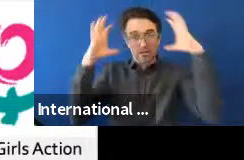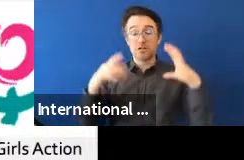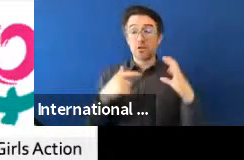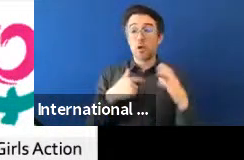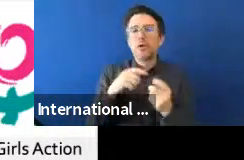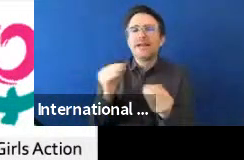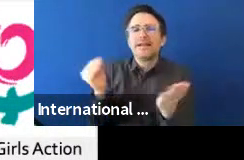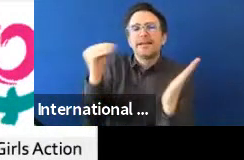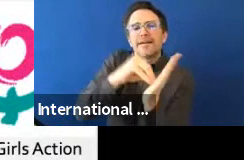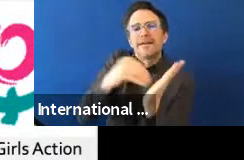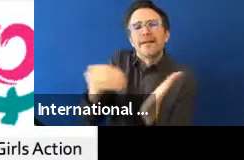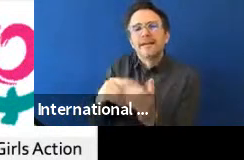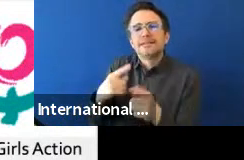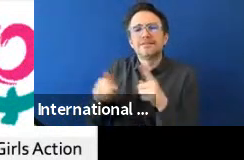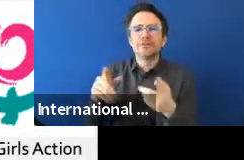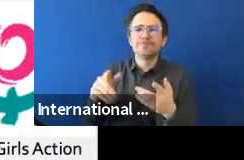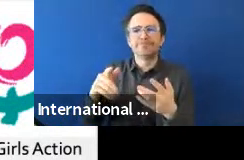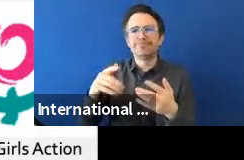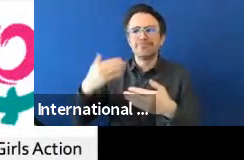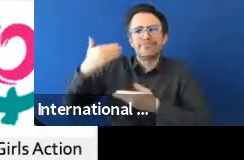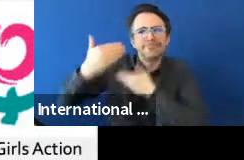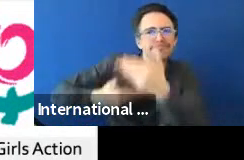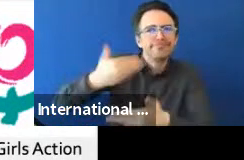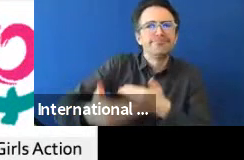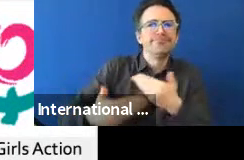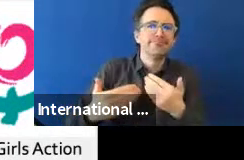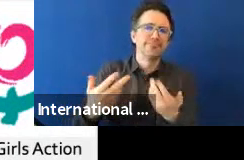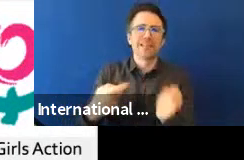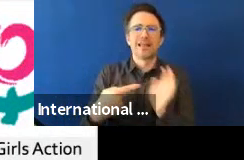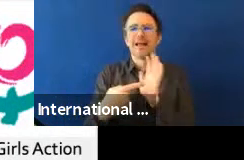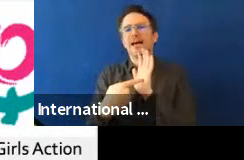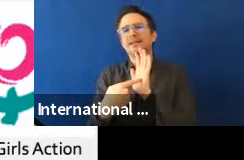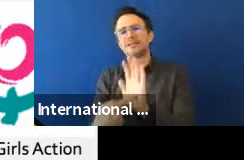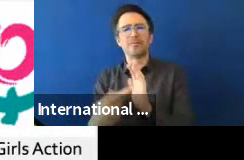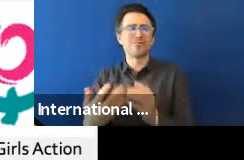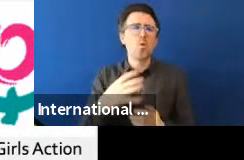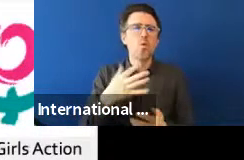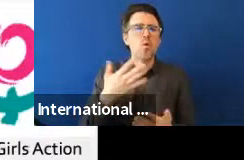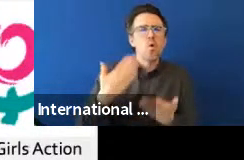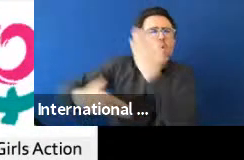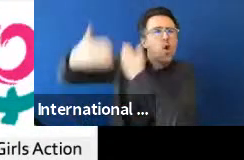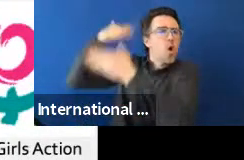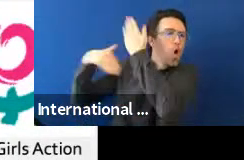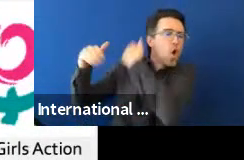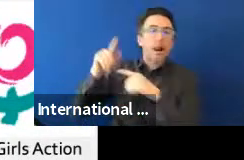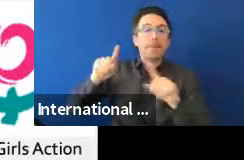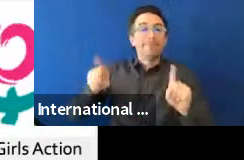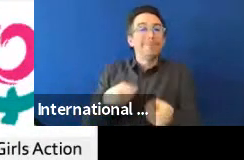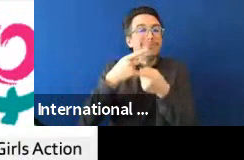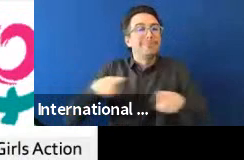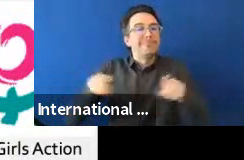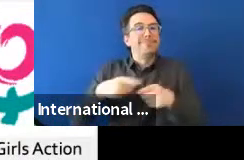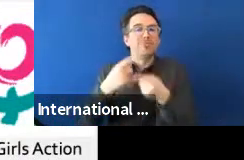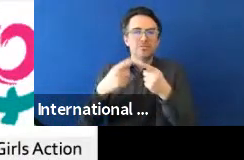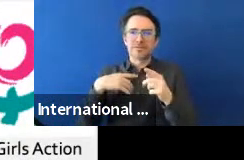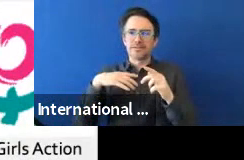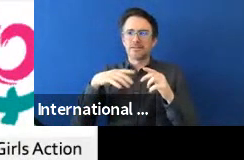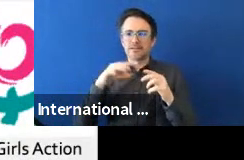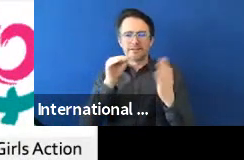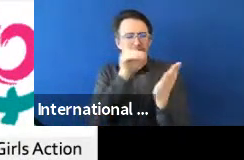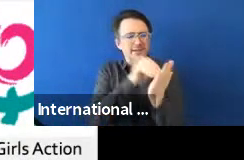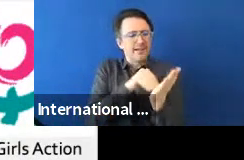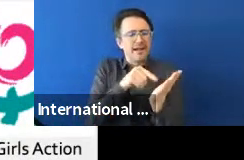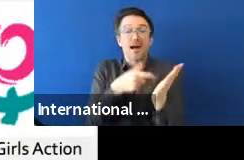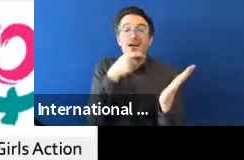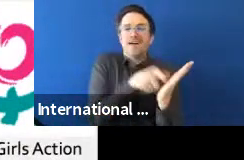daughter had been transformed. Village rules has been revised to enable gender equality to take root